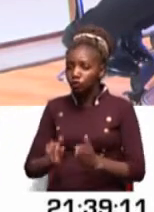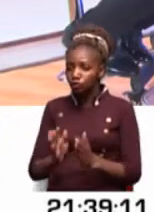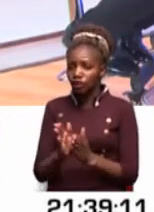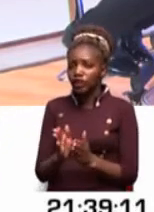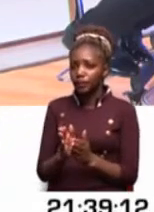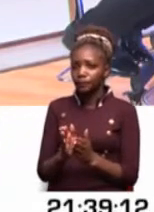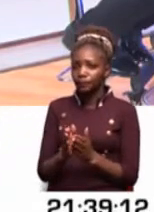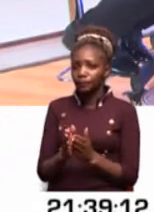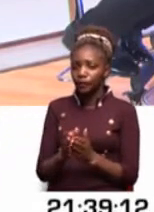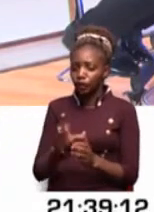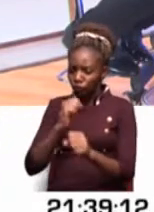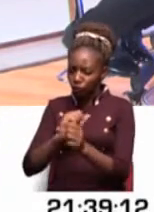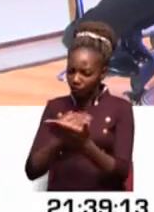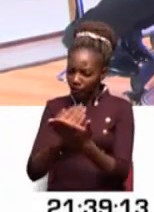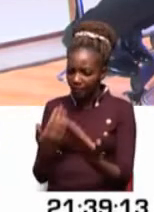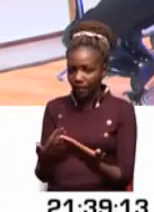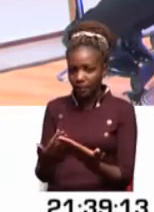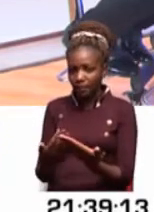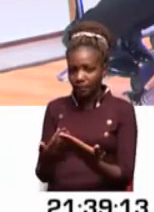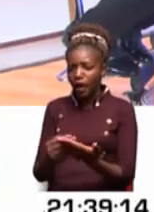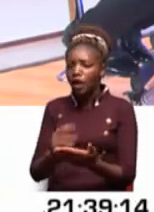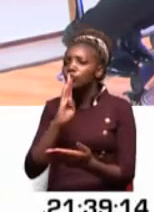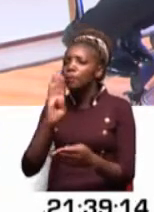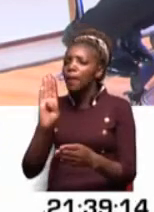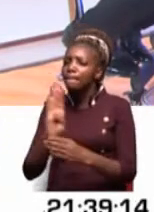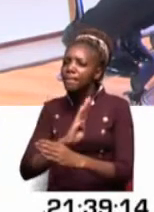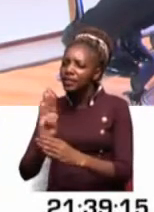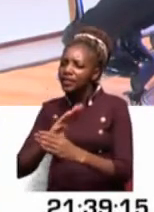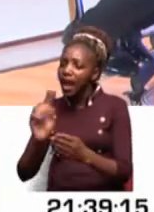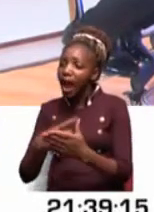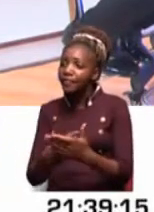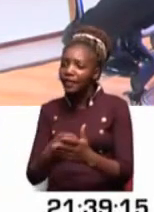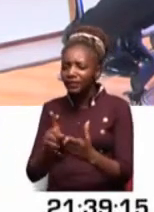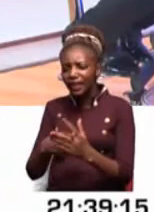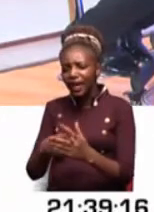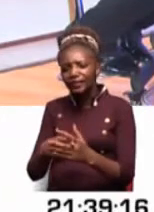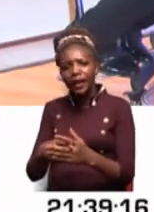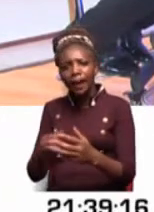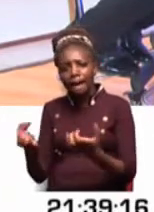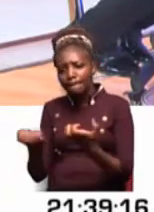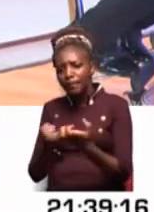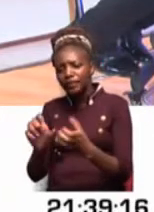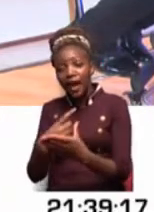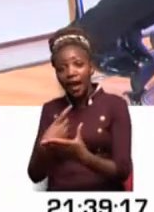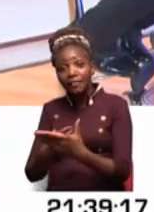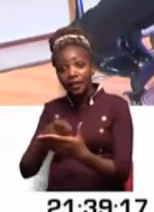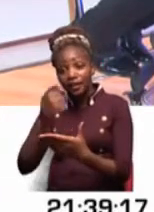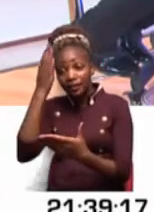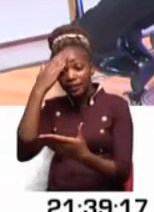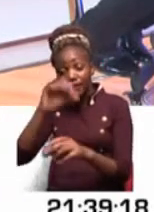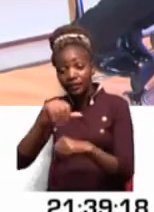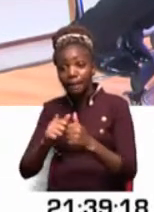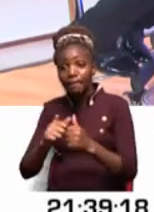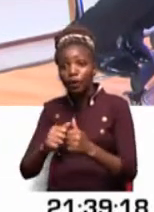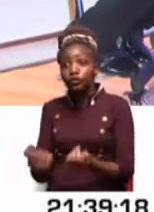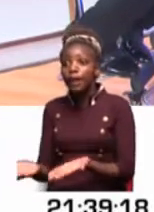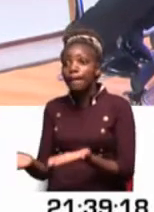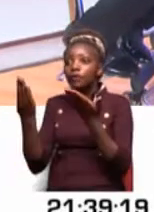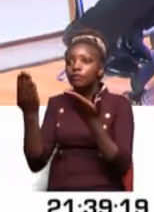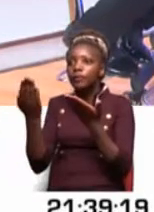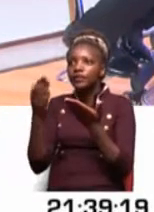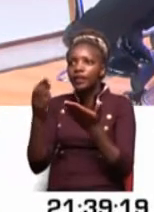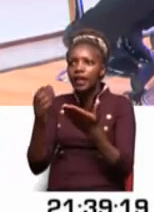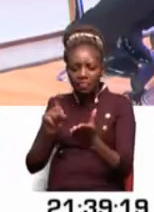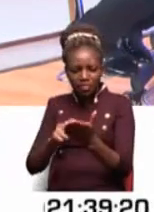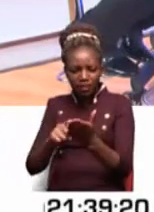to do something, to be busy, to open small businesses and actually realize progress and growth. That cannot